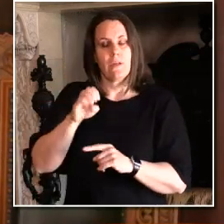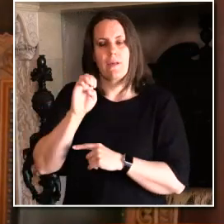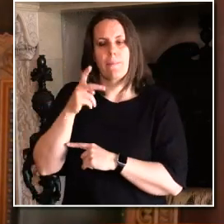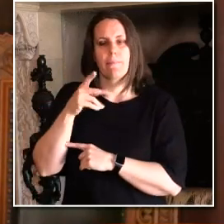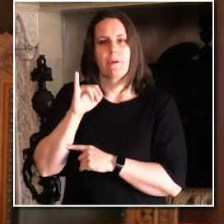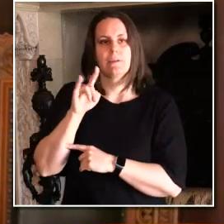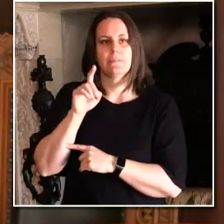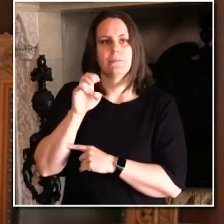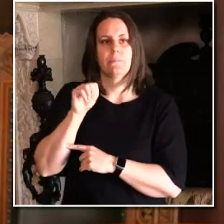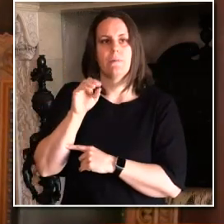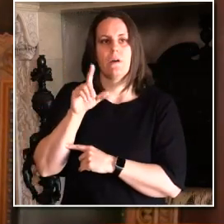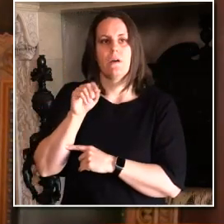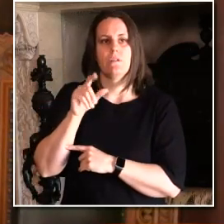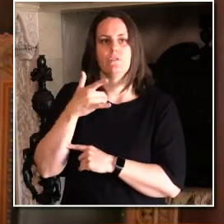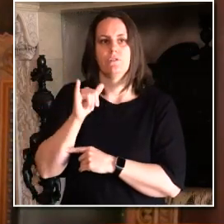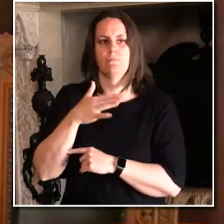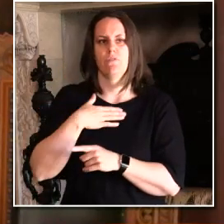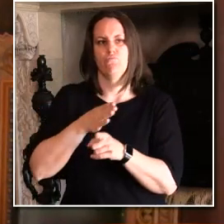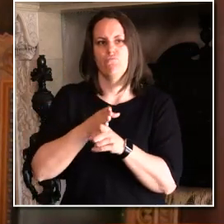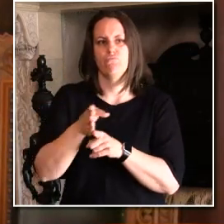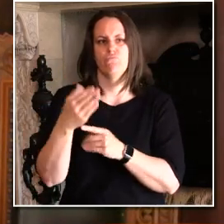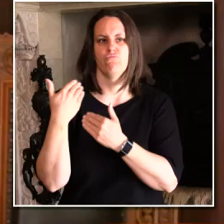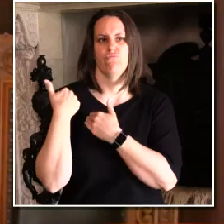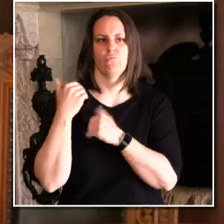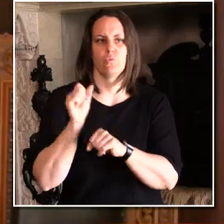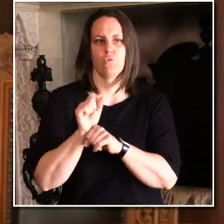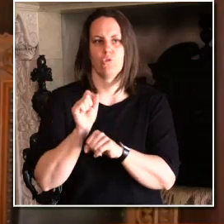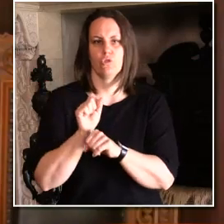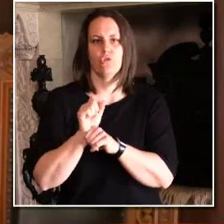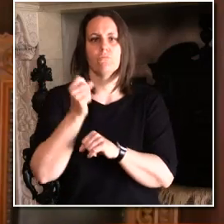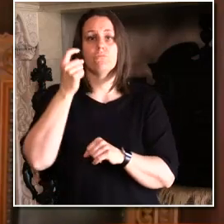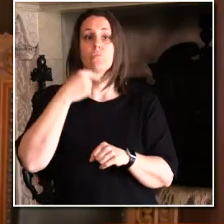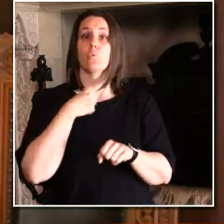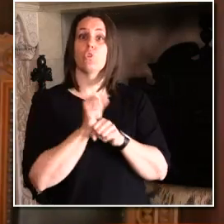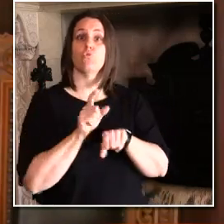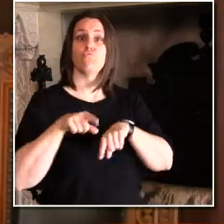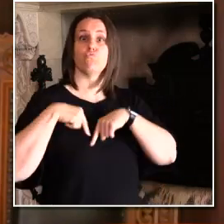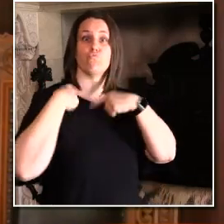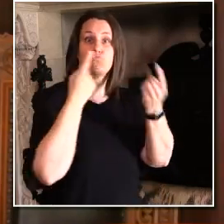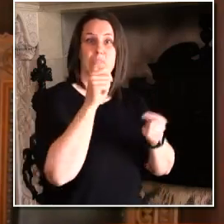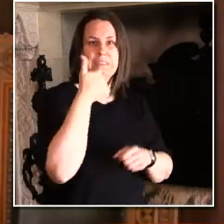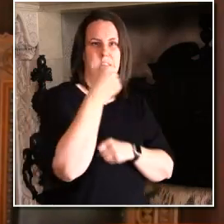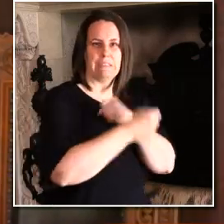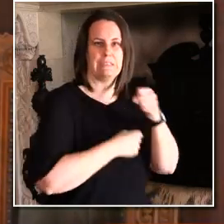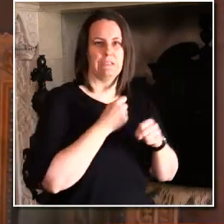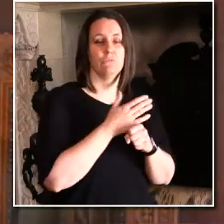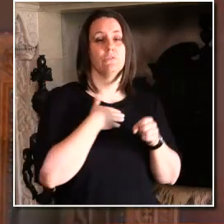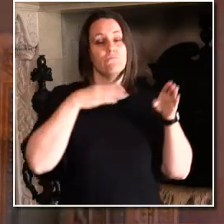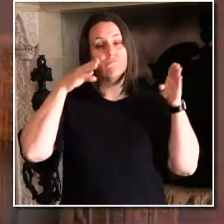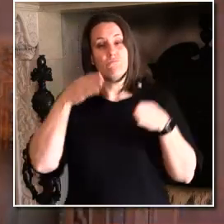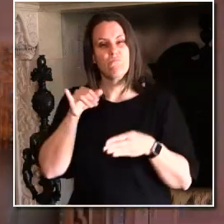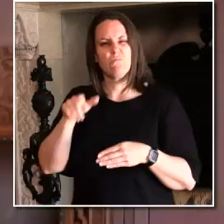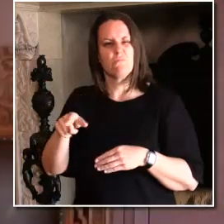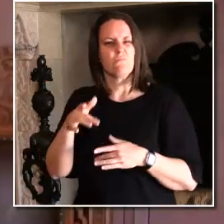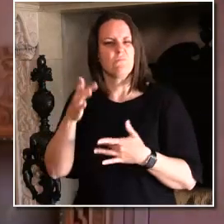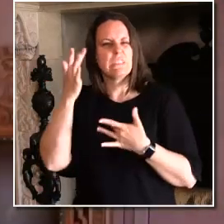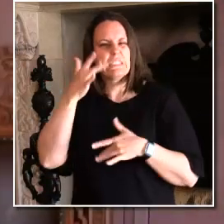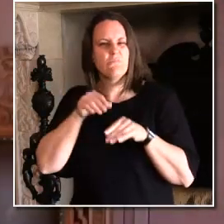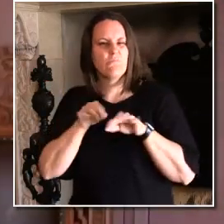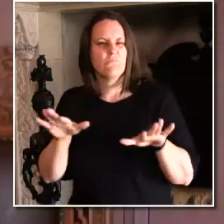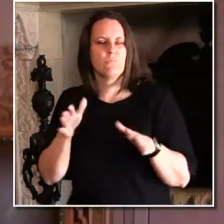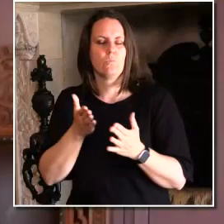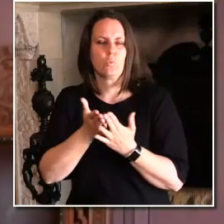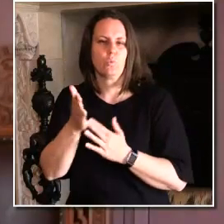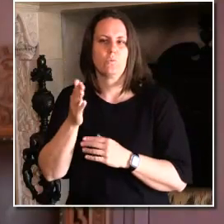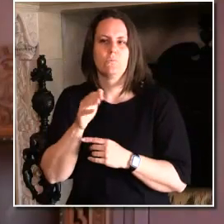an epidemiologist and the supervisor of the Communicable Diseases Epidemiology section. And Jordan? So I also have